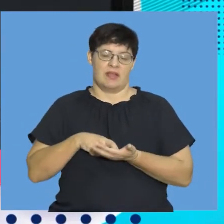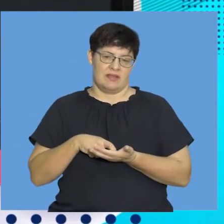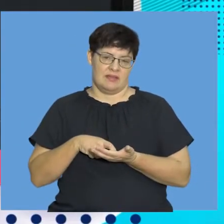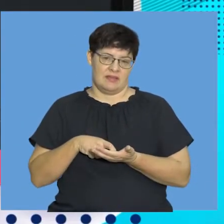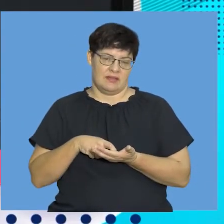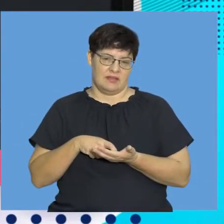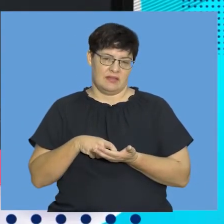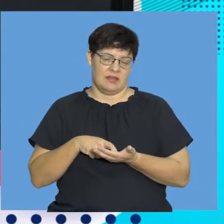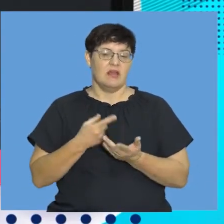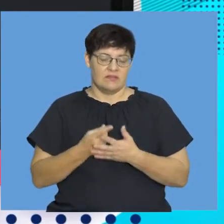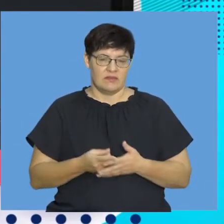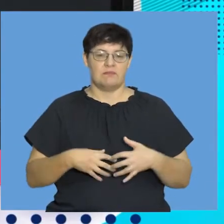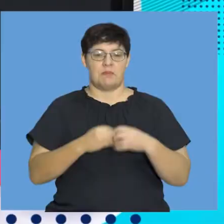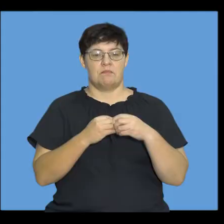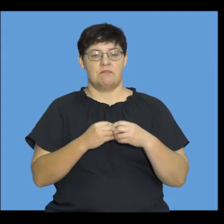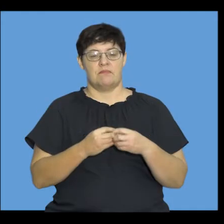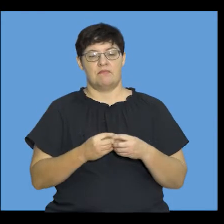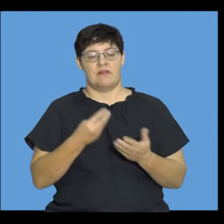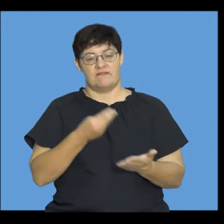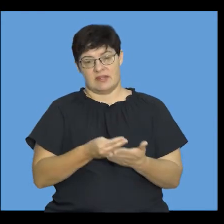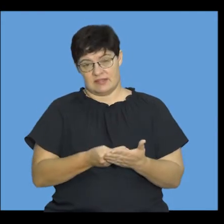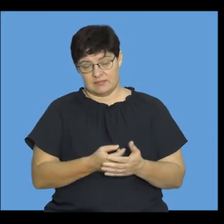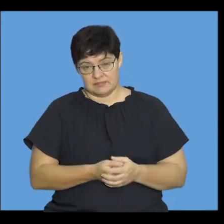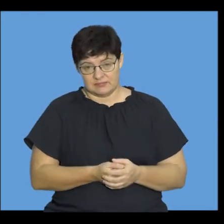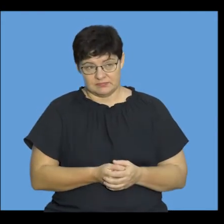when you're going for funding.